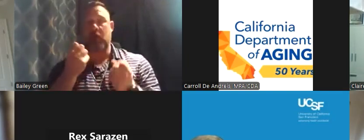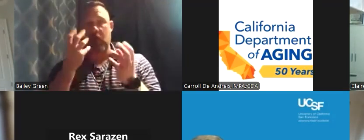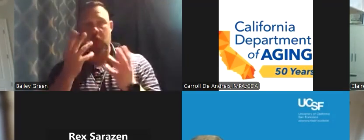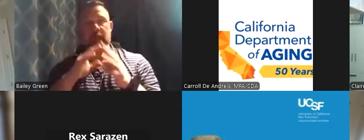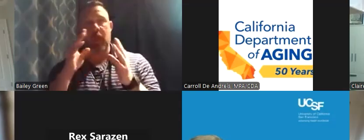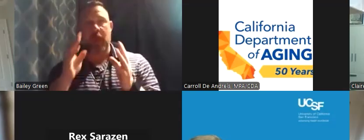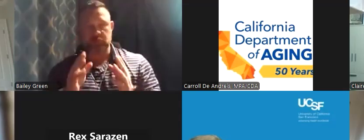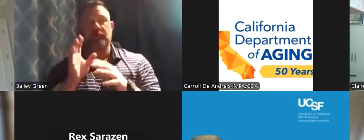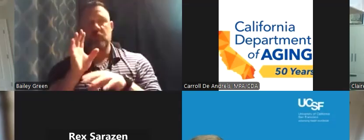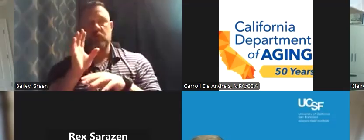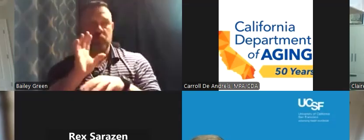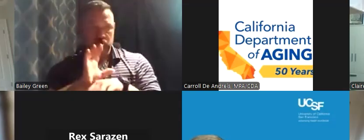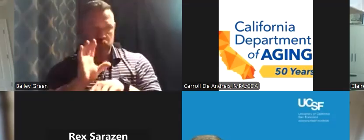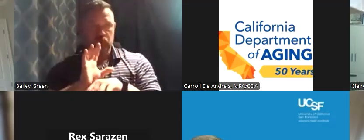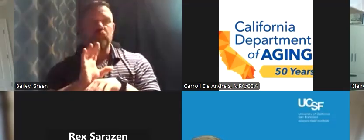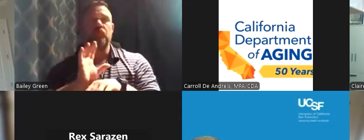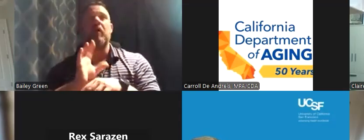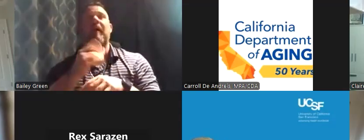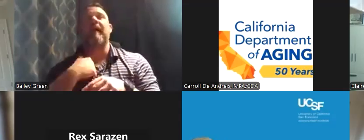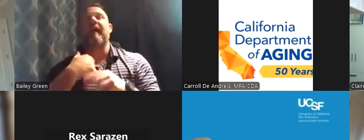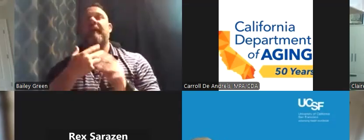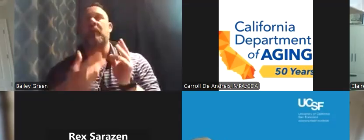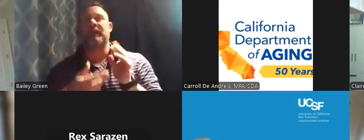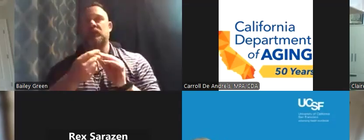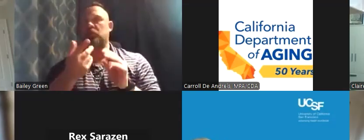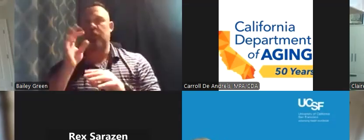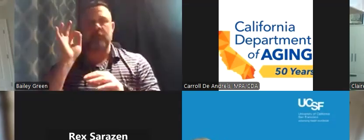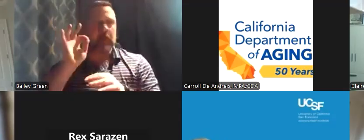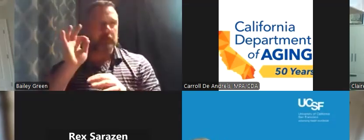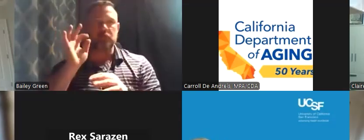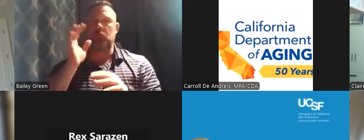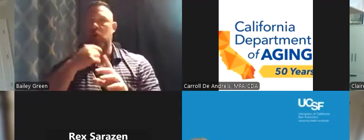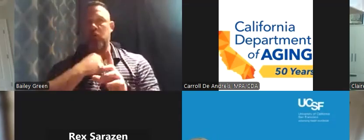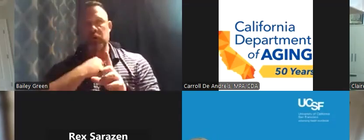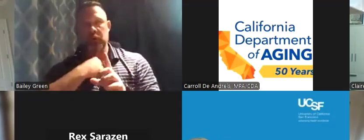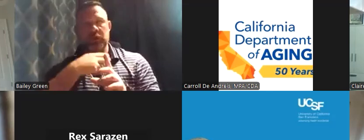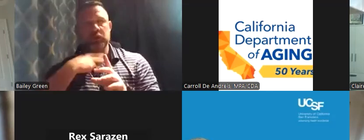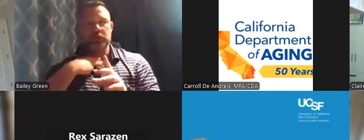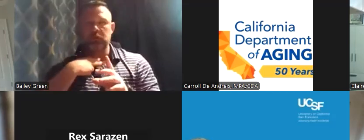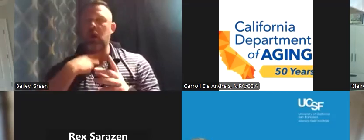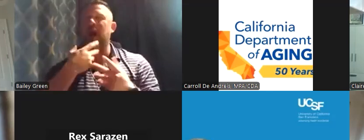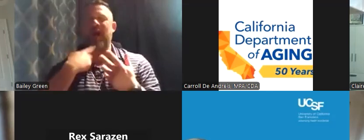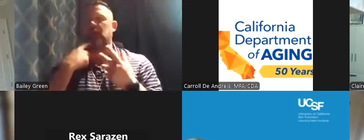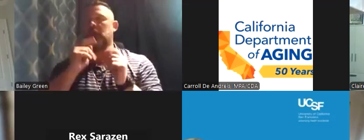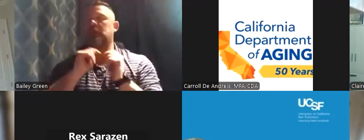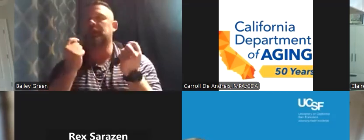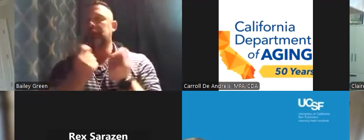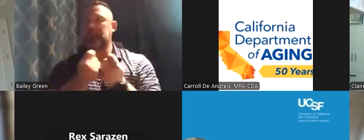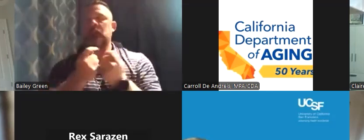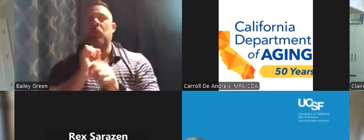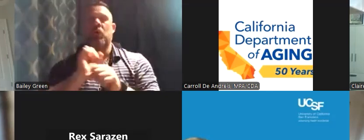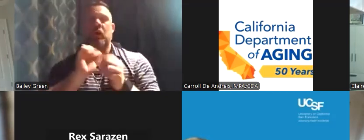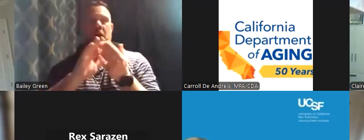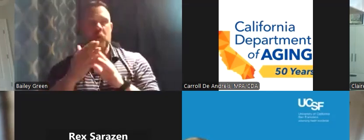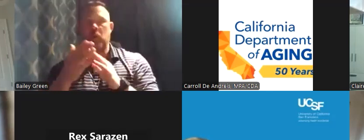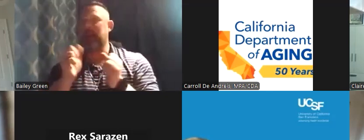worship have, in addition to the pastor or the priest, a team that is working in community, and how could we